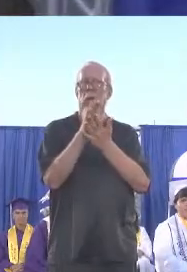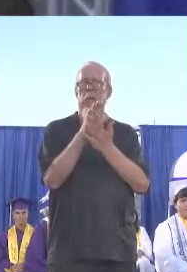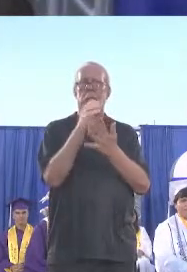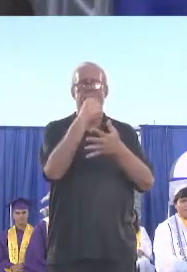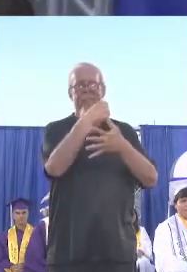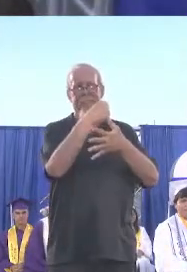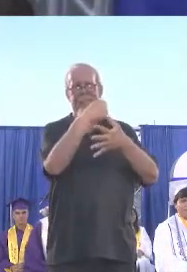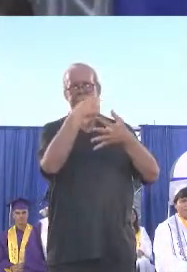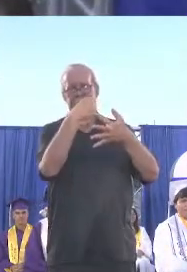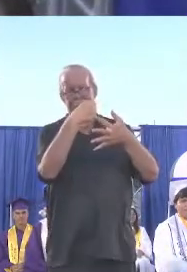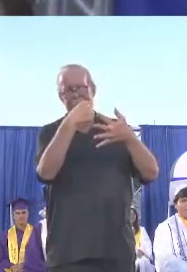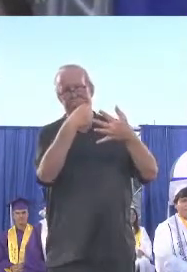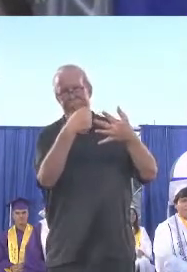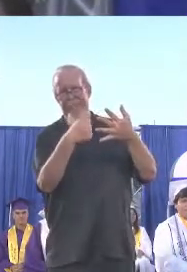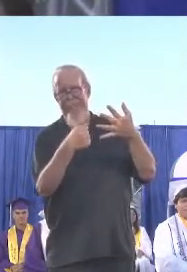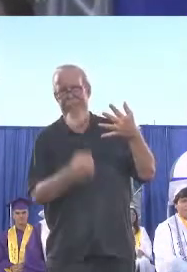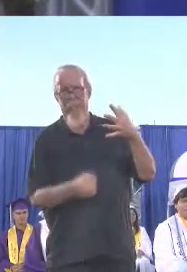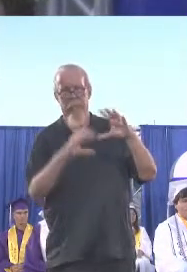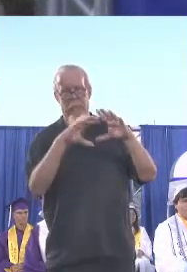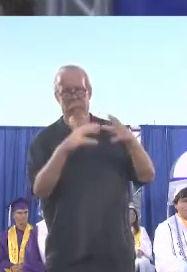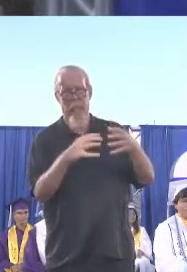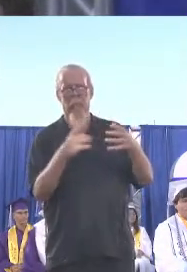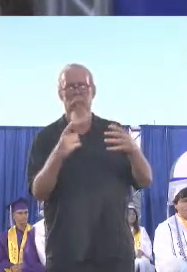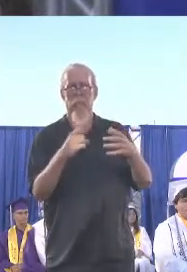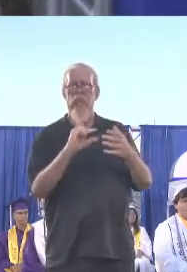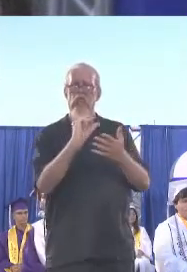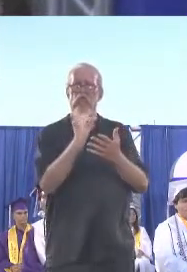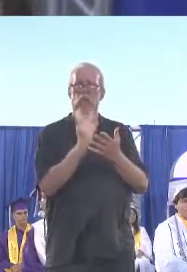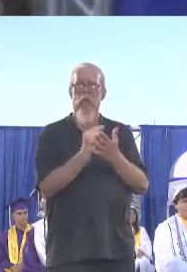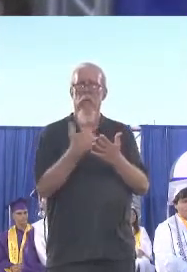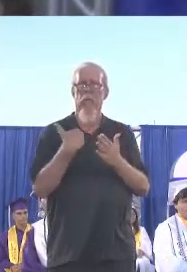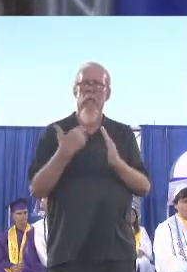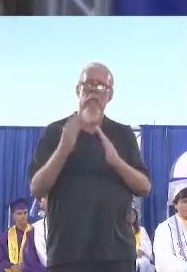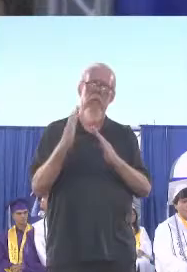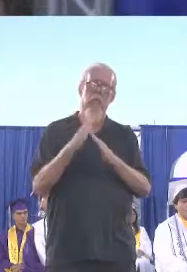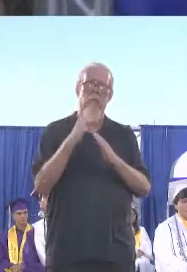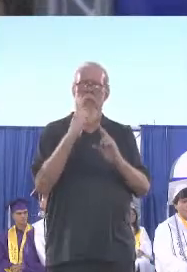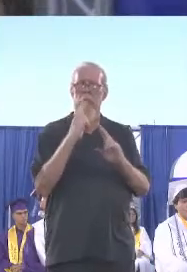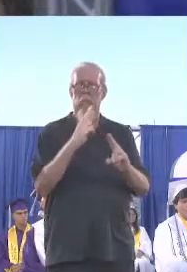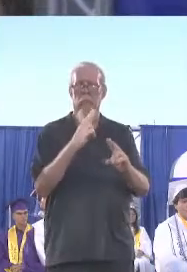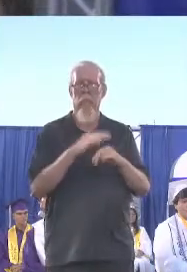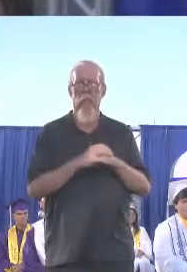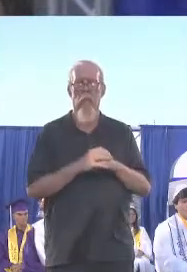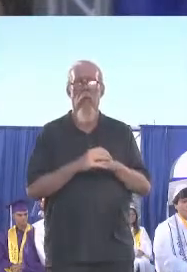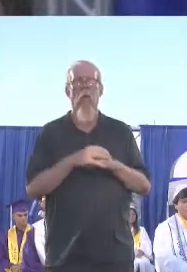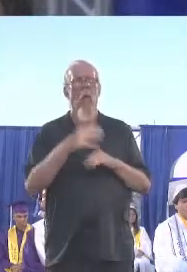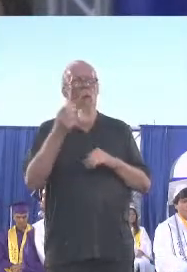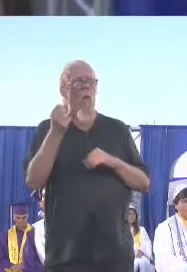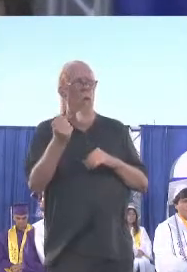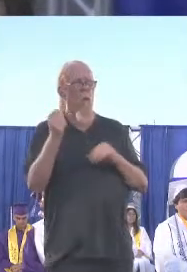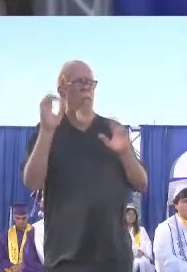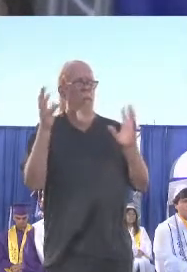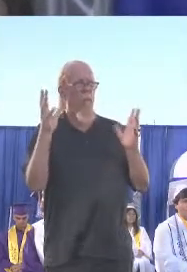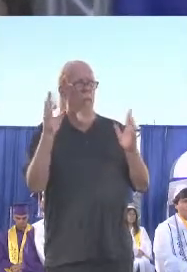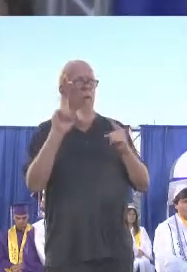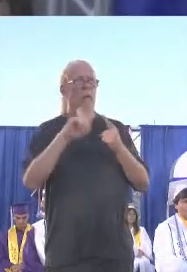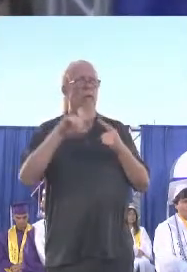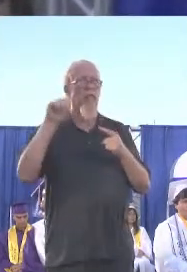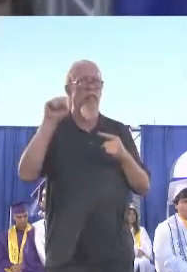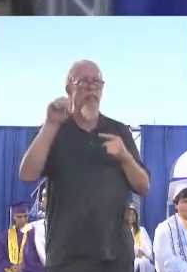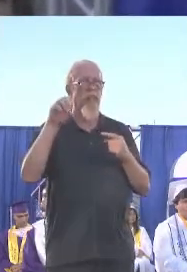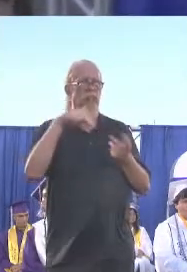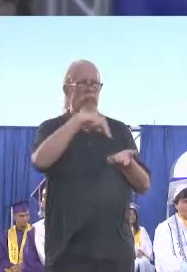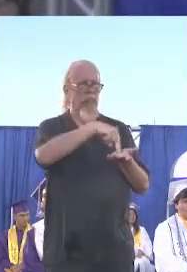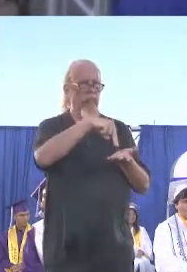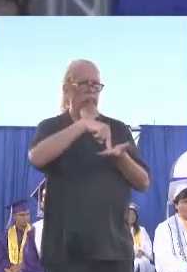their class and are graduating with the highest honors. Please hold your applause until the entire group is standing.